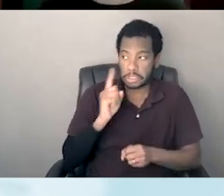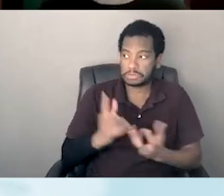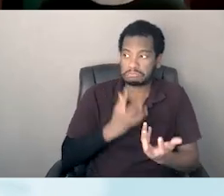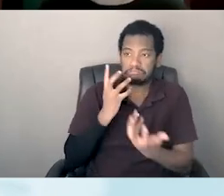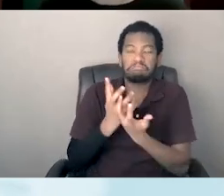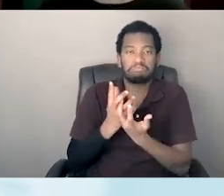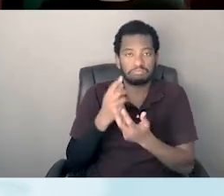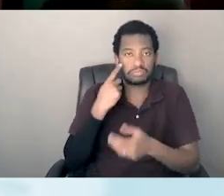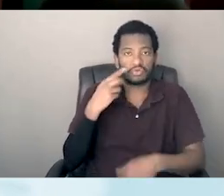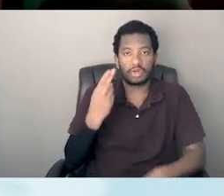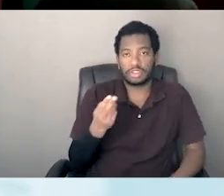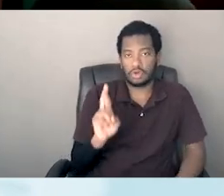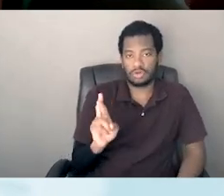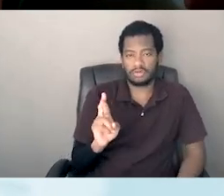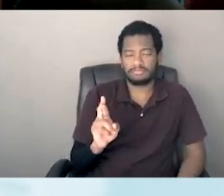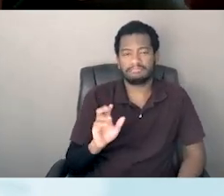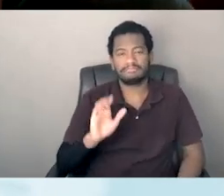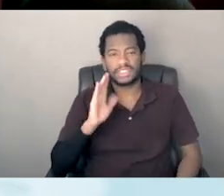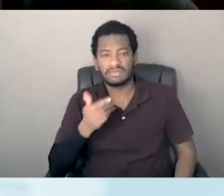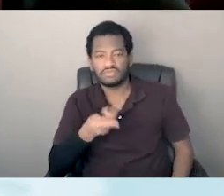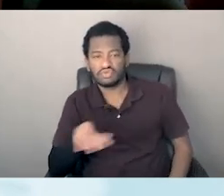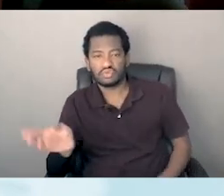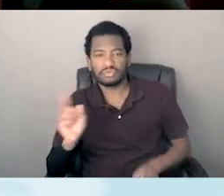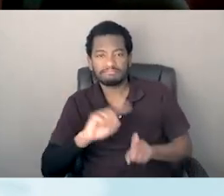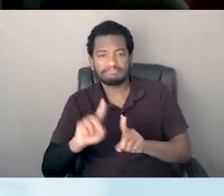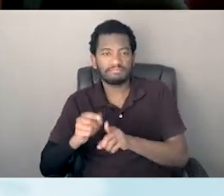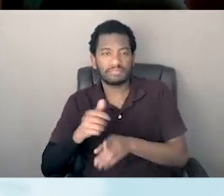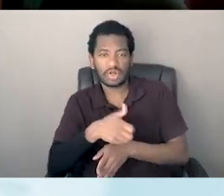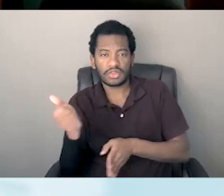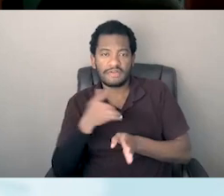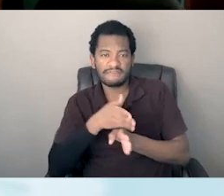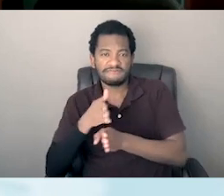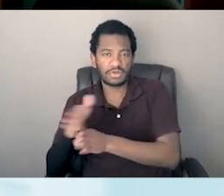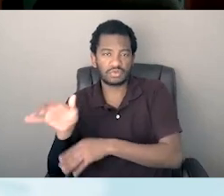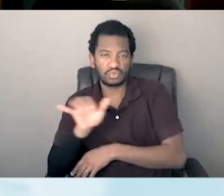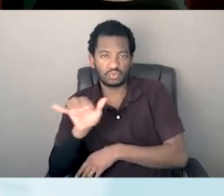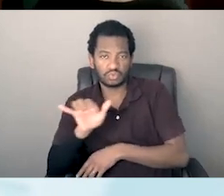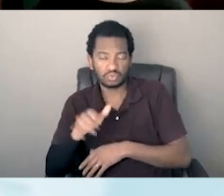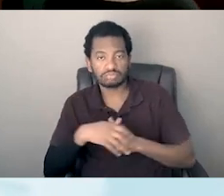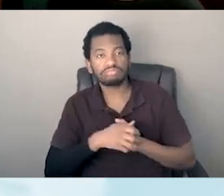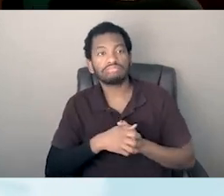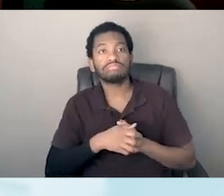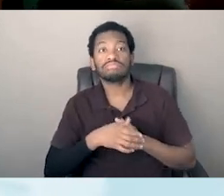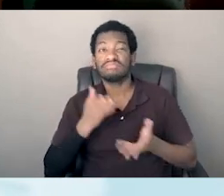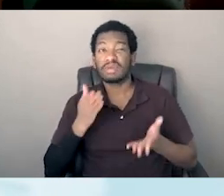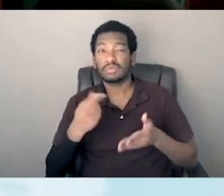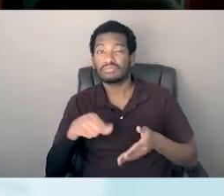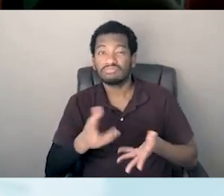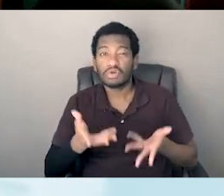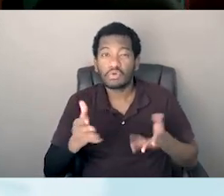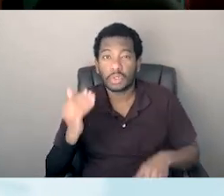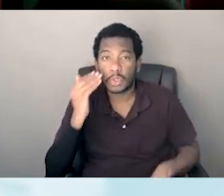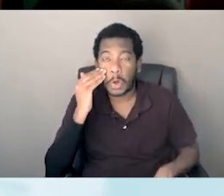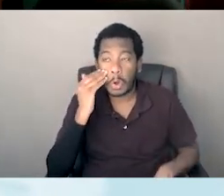services. And it also looks like there are folks from a few other fields as well. You may know, if you watch the short video on